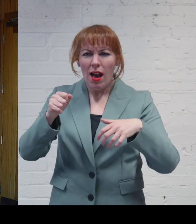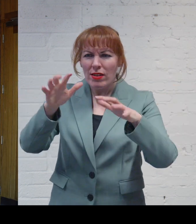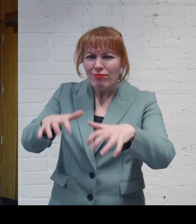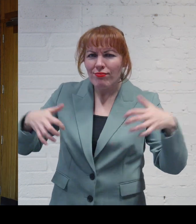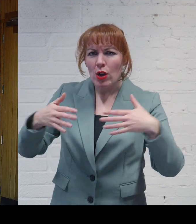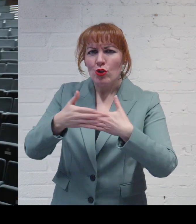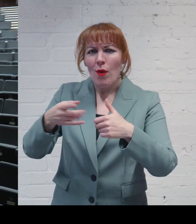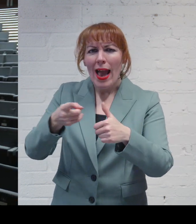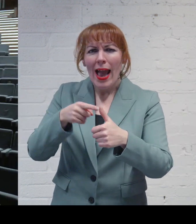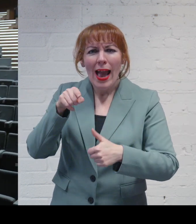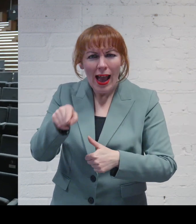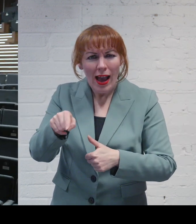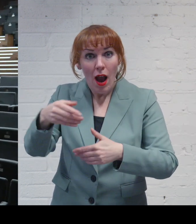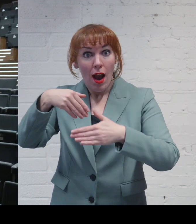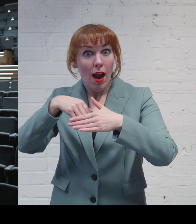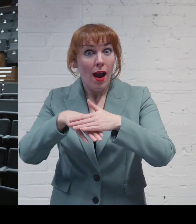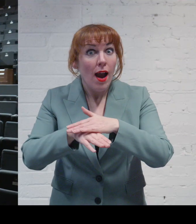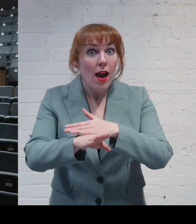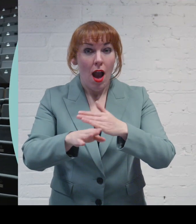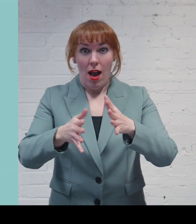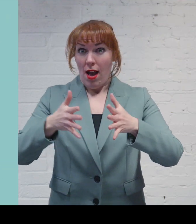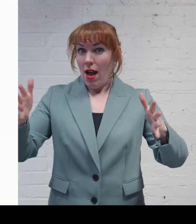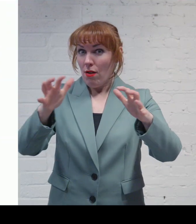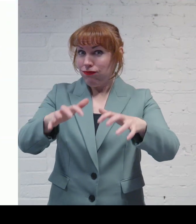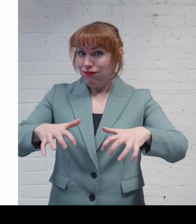space containing the main stage.